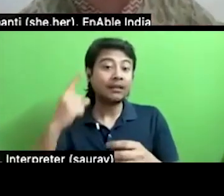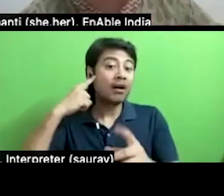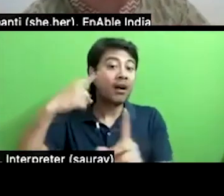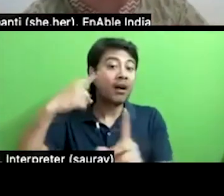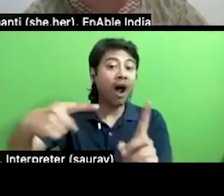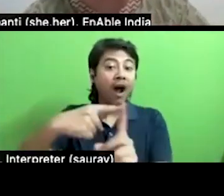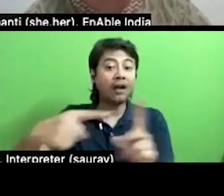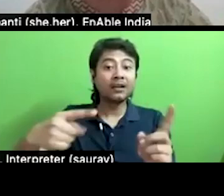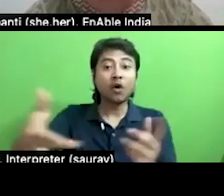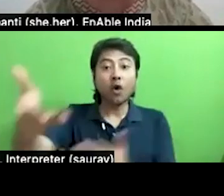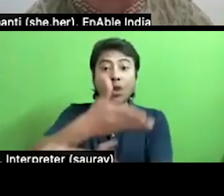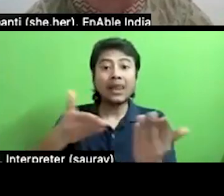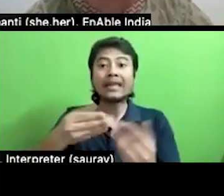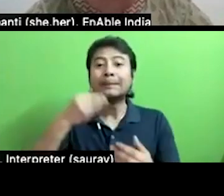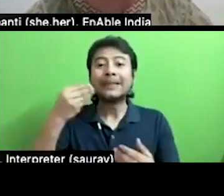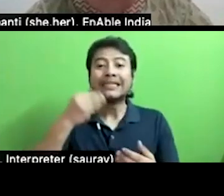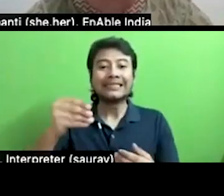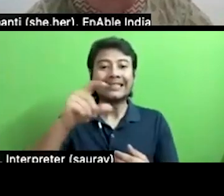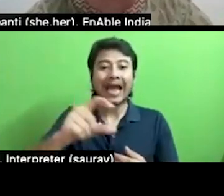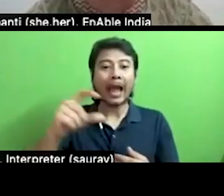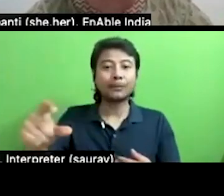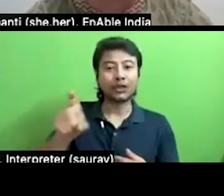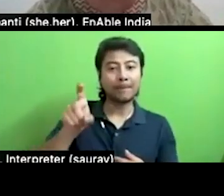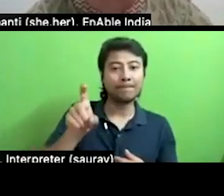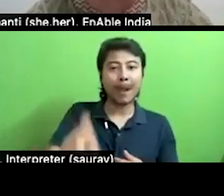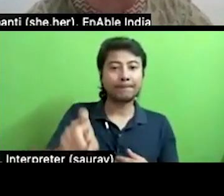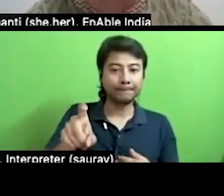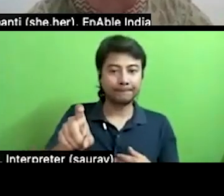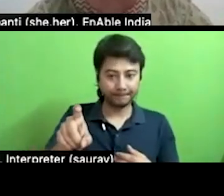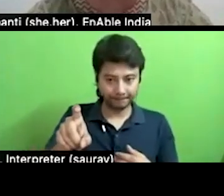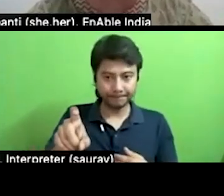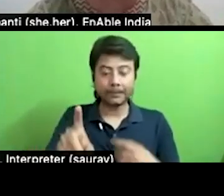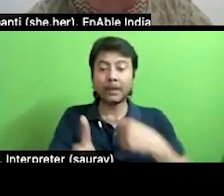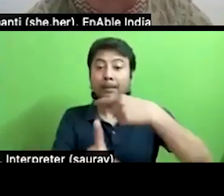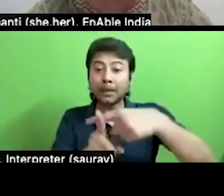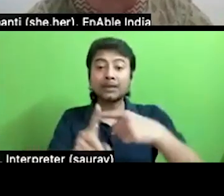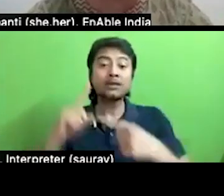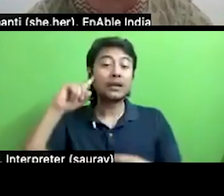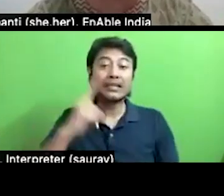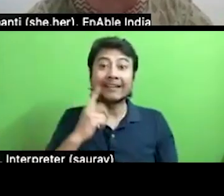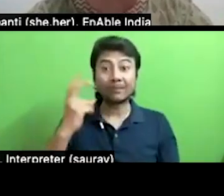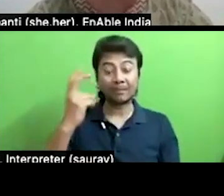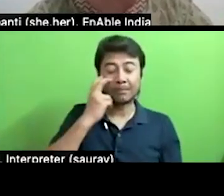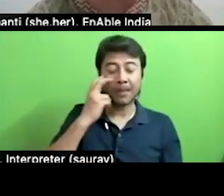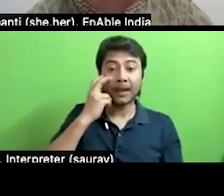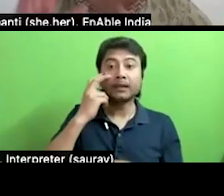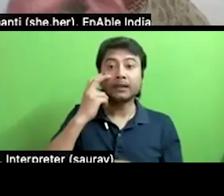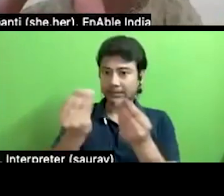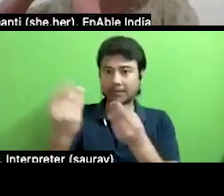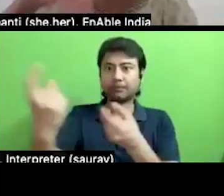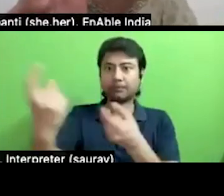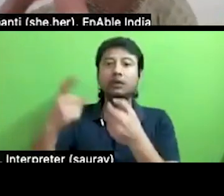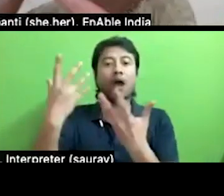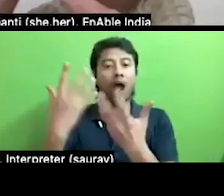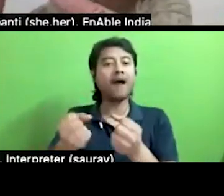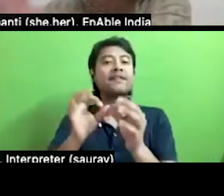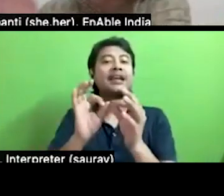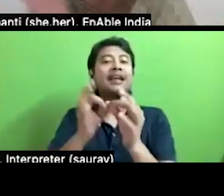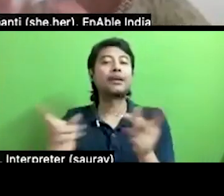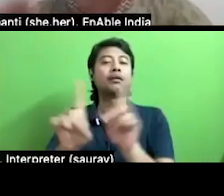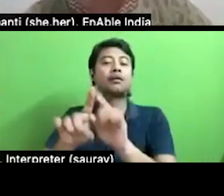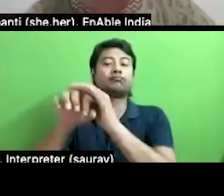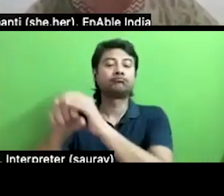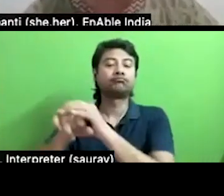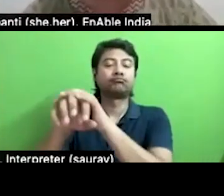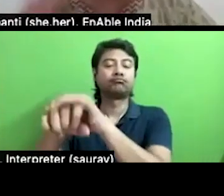Yeah. Tactile sign language interpreters are there for persons with deaf blindness who are joining. So the tactile interpreter